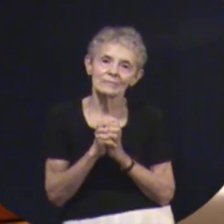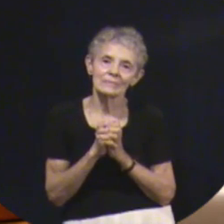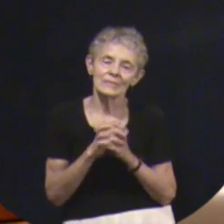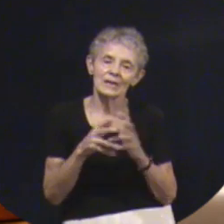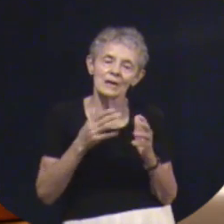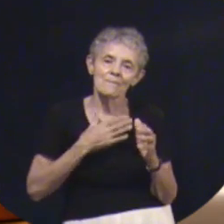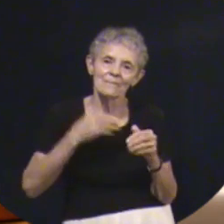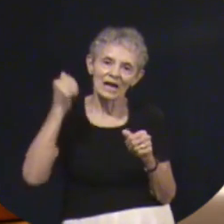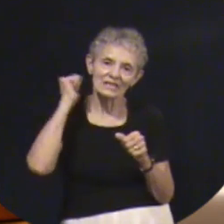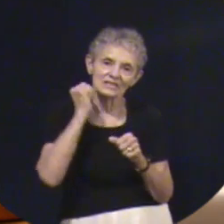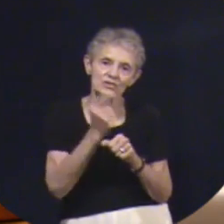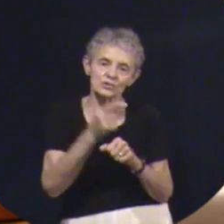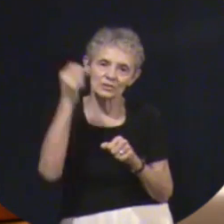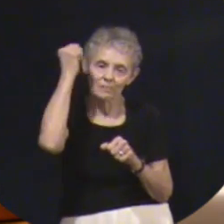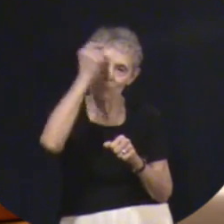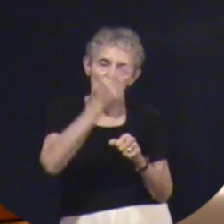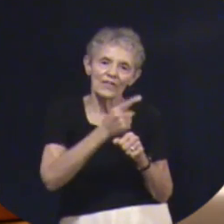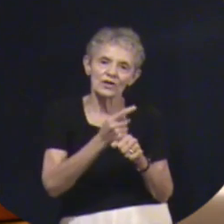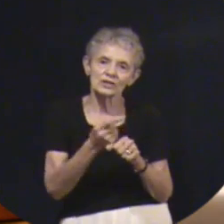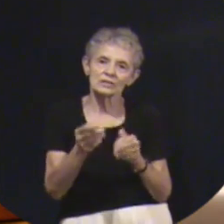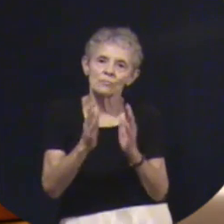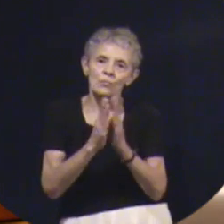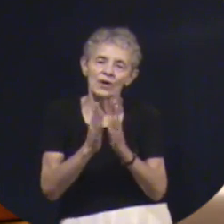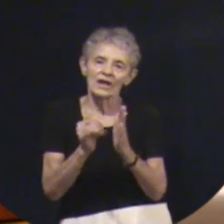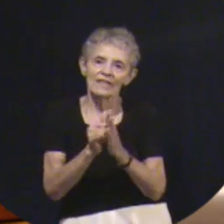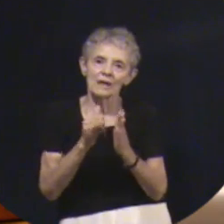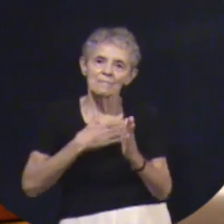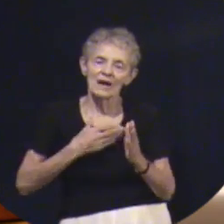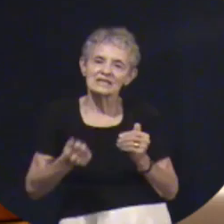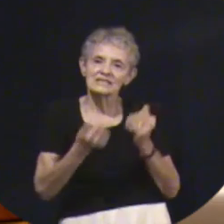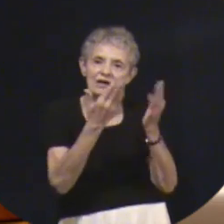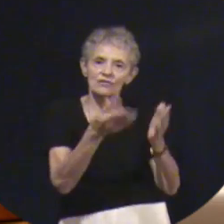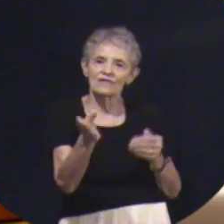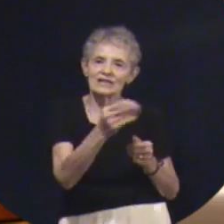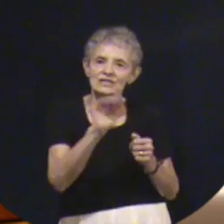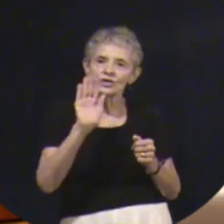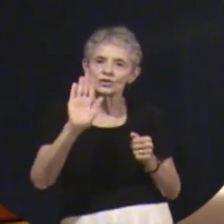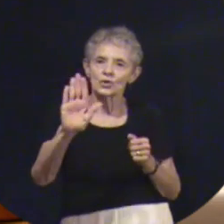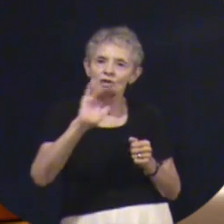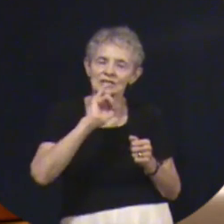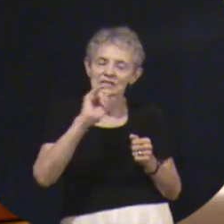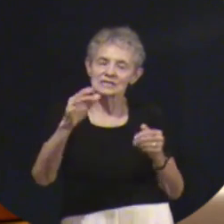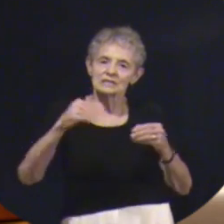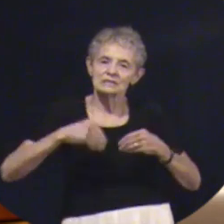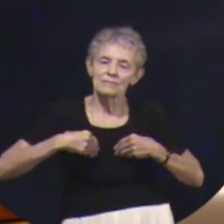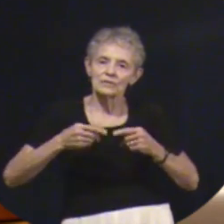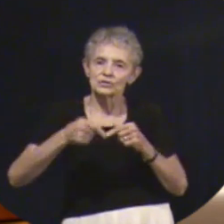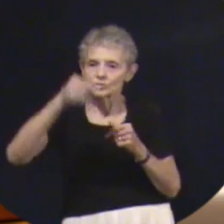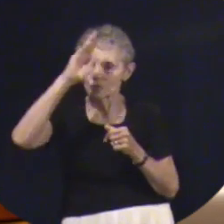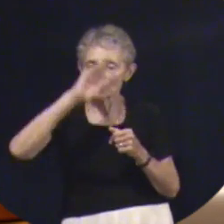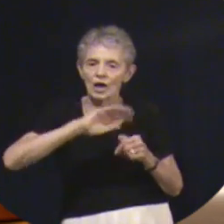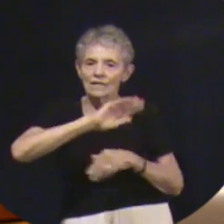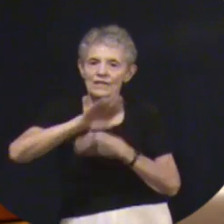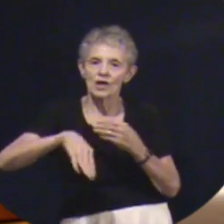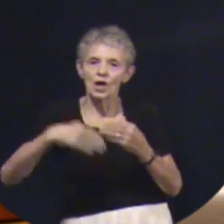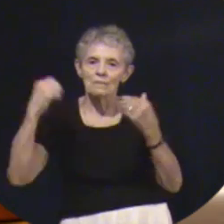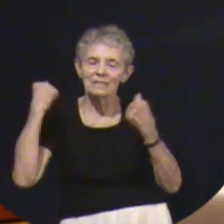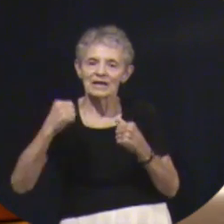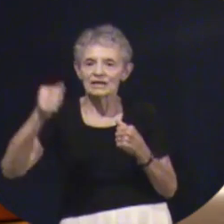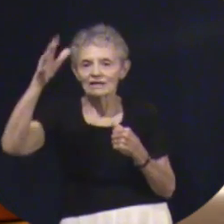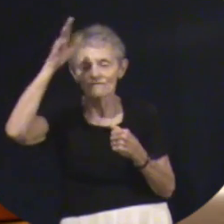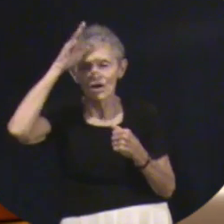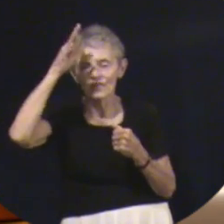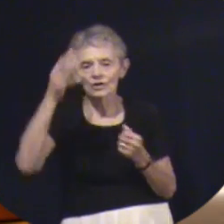My sisters and brothers, pray that my sacrifice and yours may be acceptable to God, the Almighty